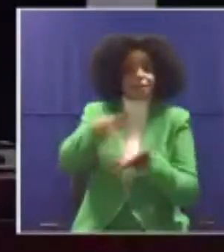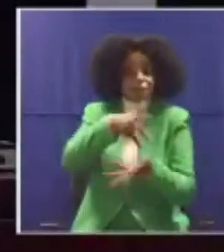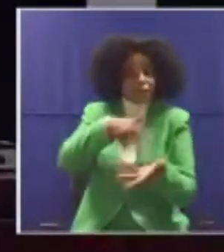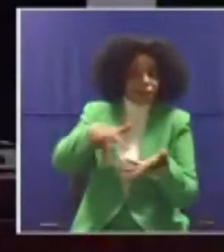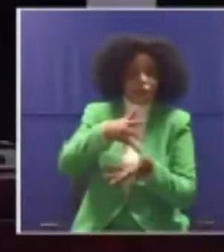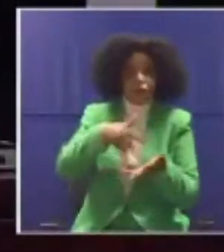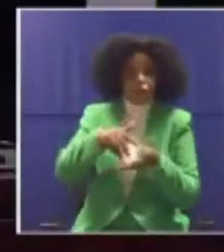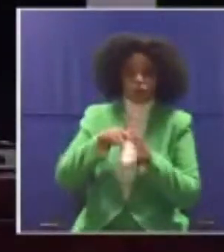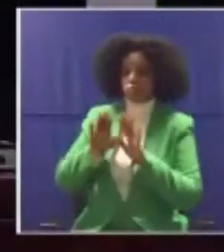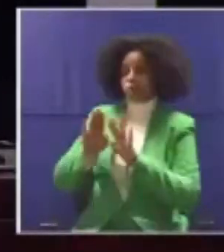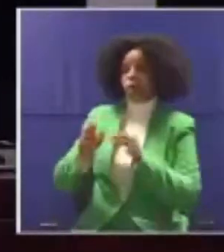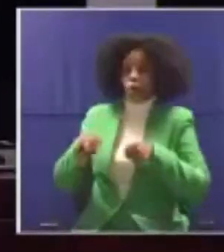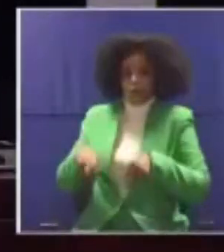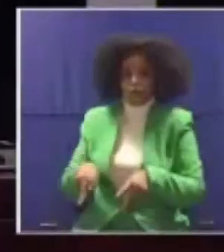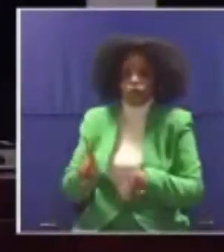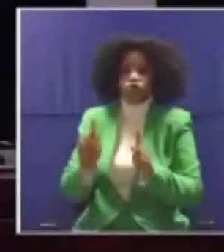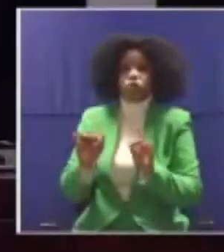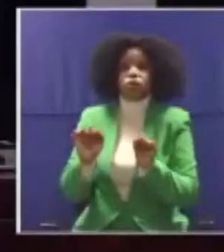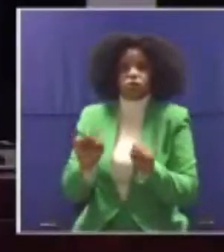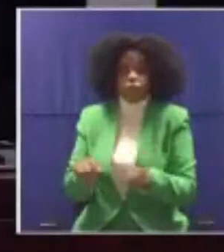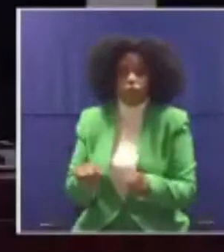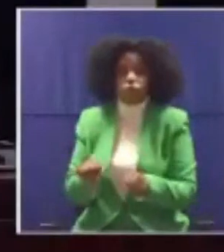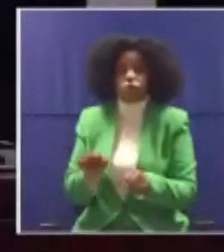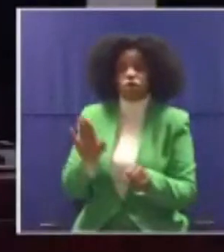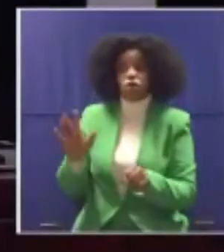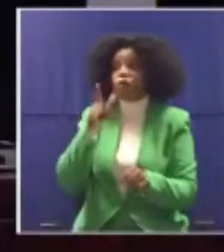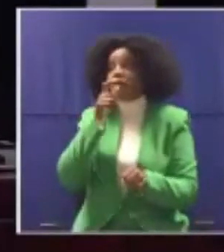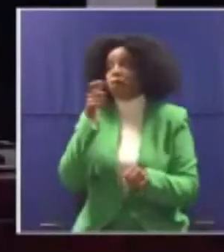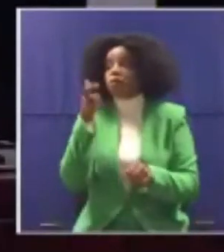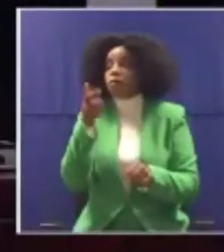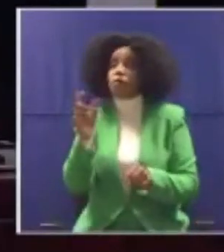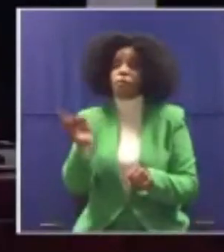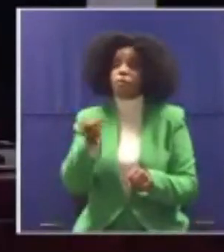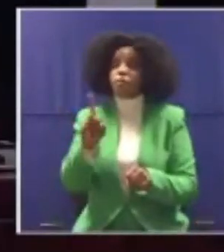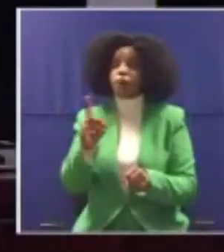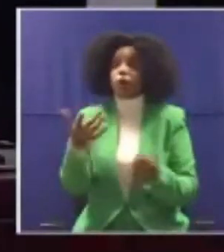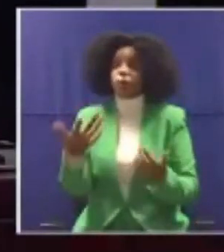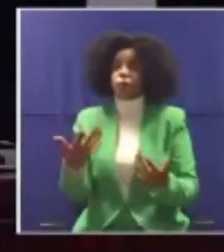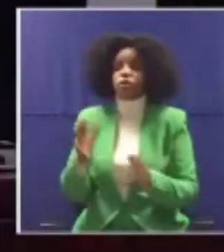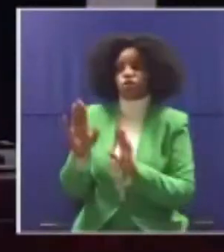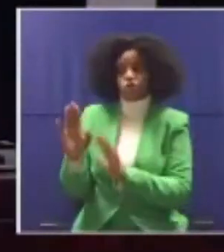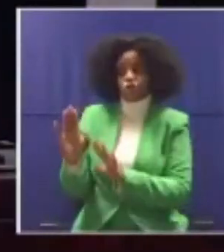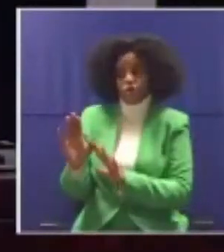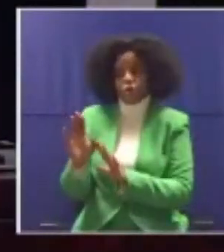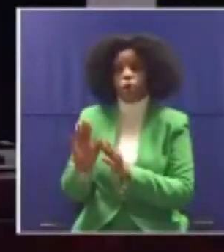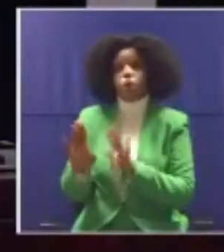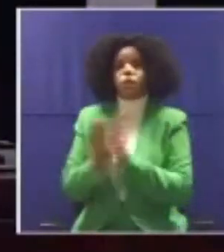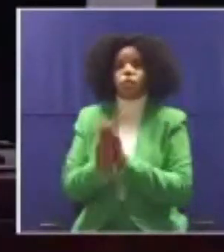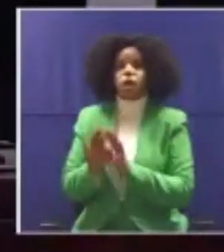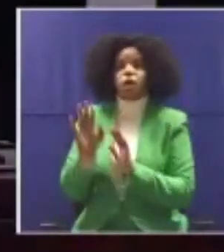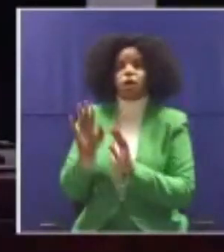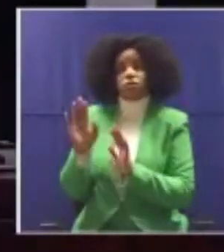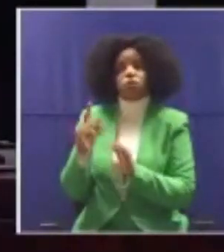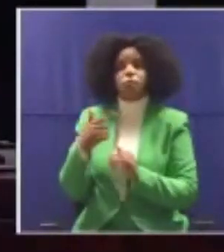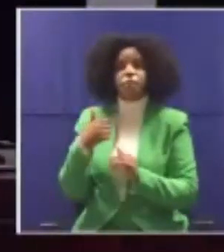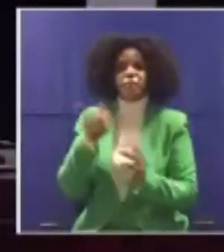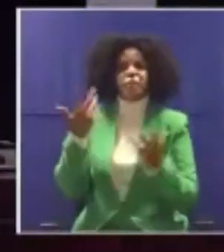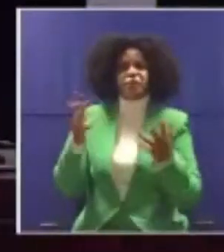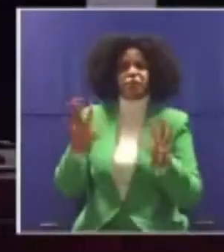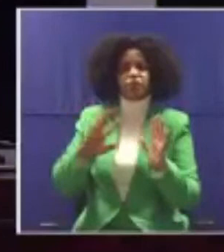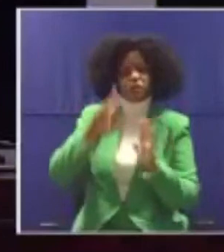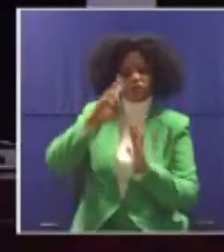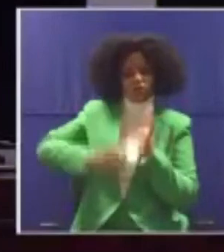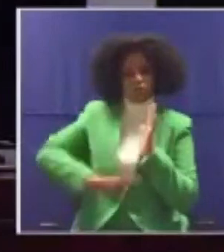to make an input that is in your private members' bill. I've read it. You have quite